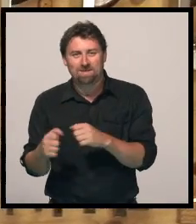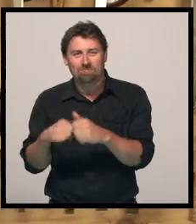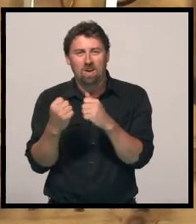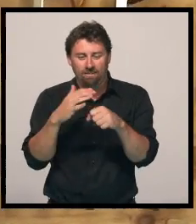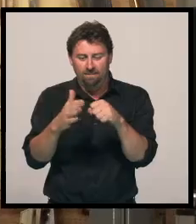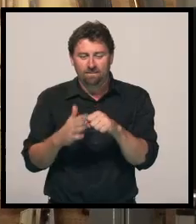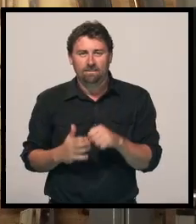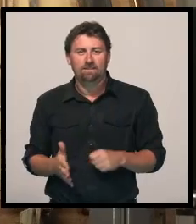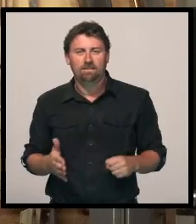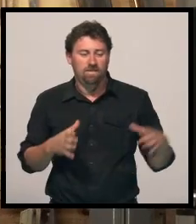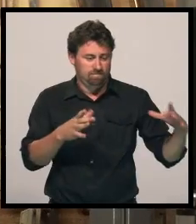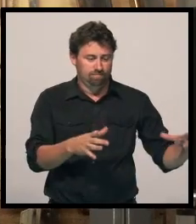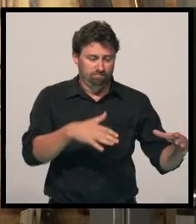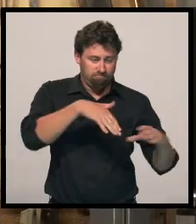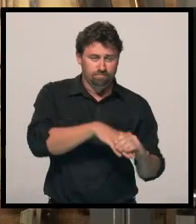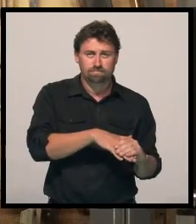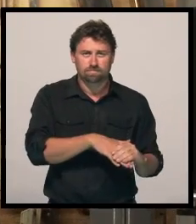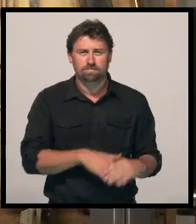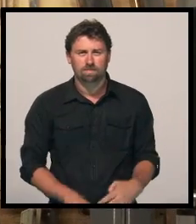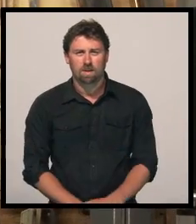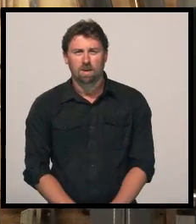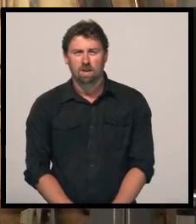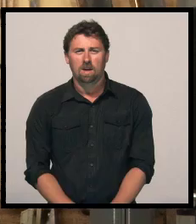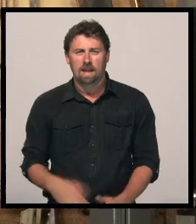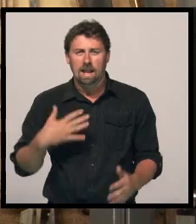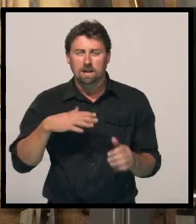vise, and then with a really nice sharp chisel,